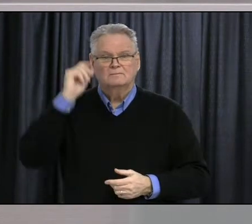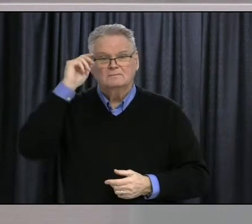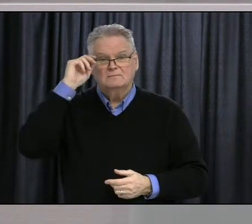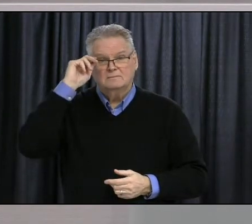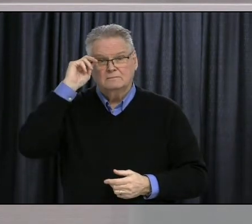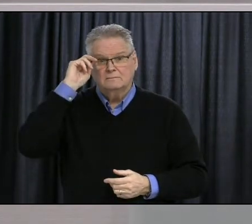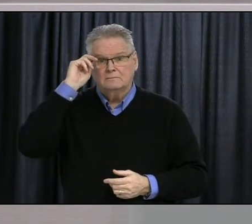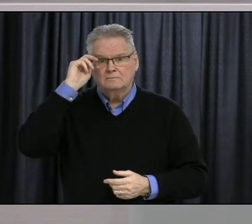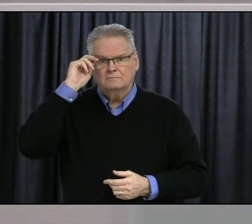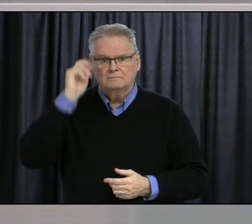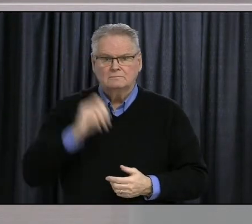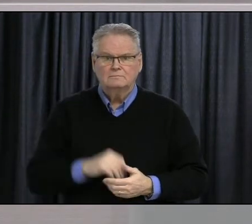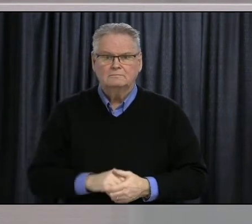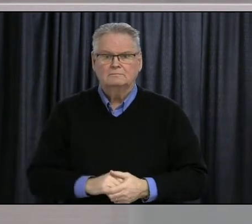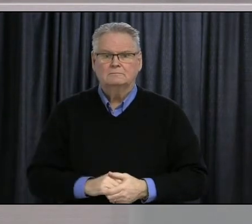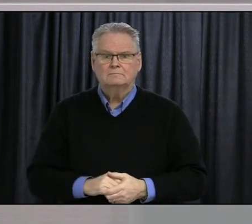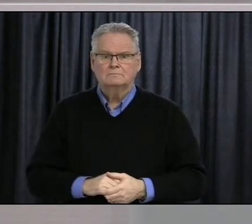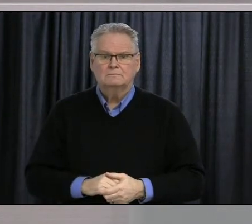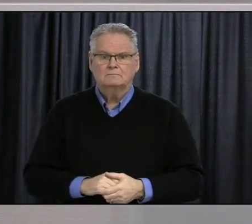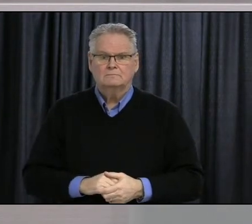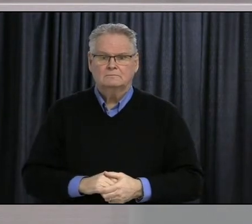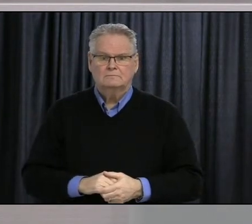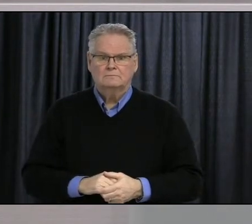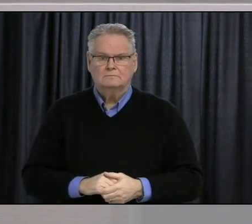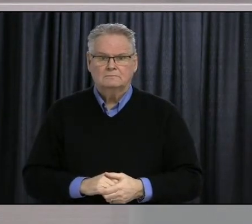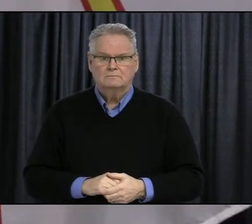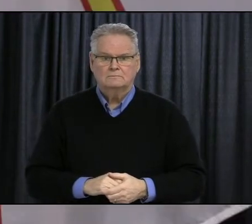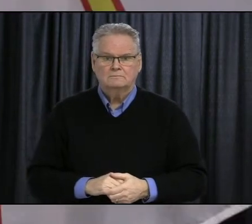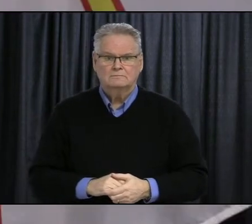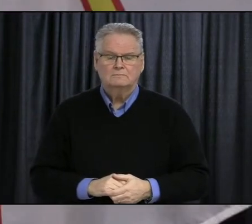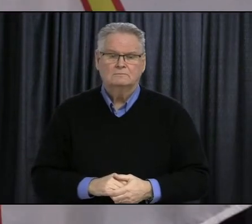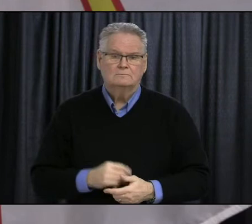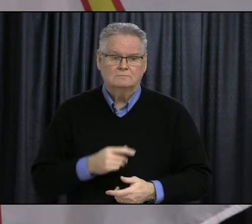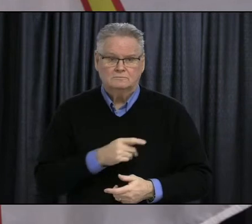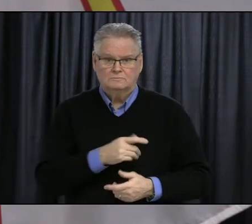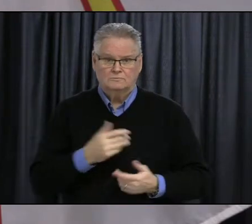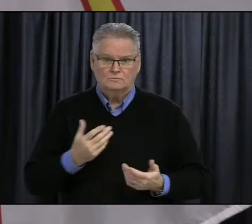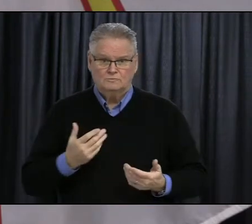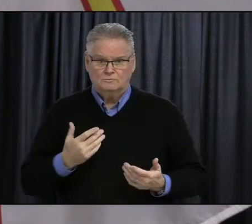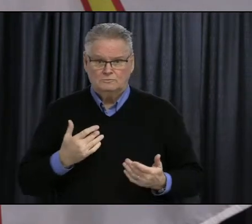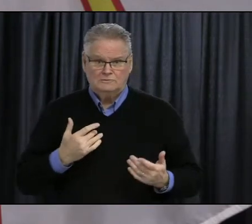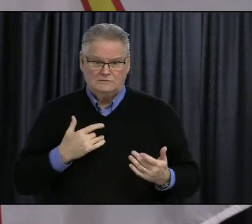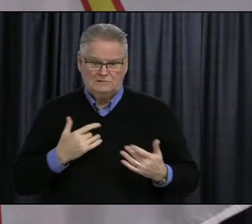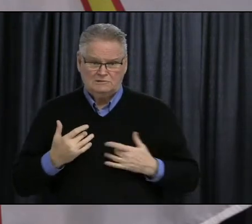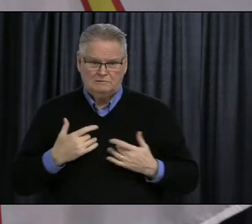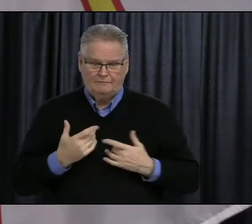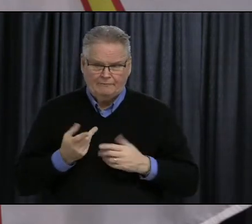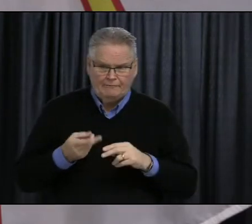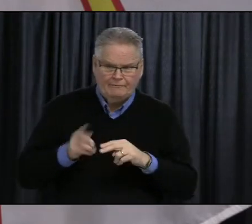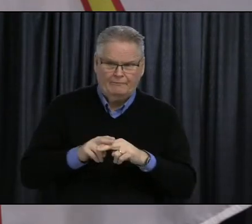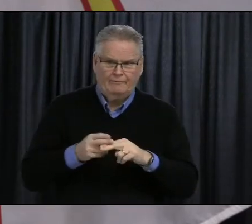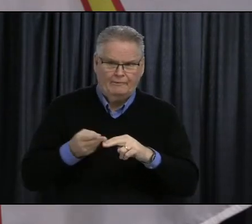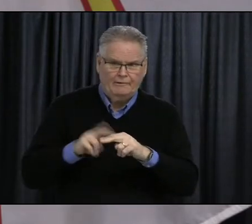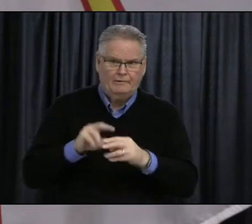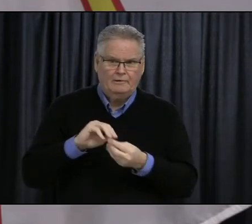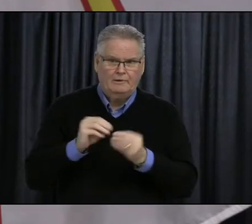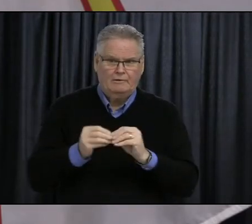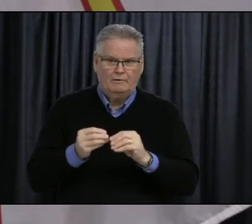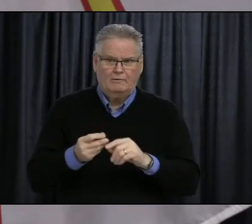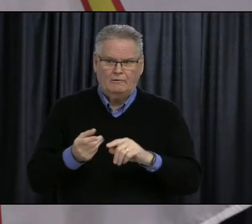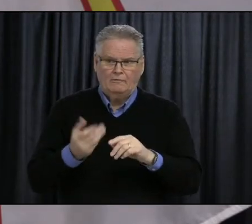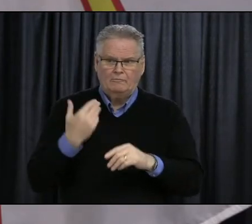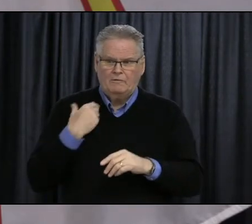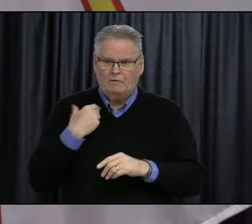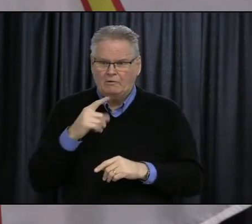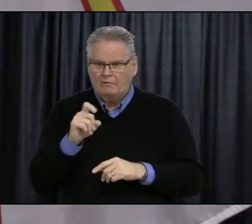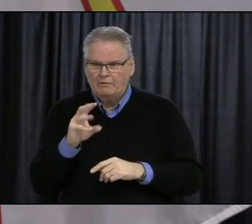than 200 people tested. Does that raise some alarms for you? So it is concerning, absolutely. You know, if we're talking